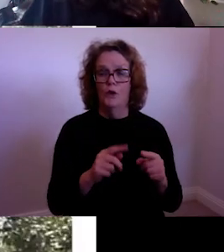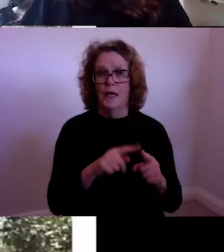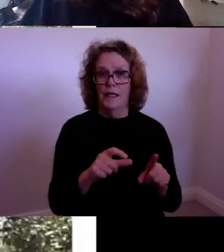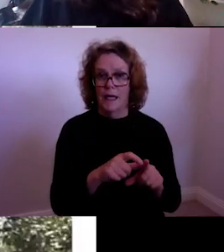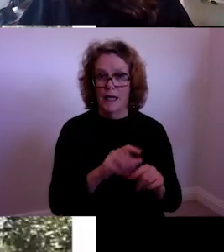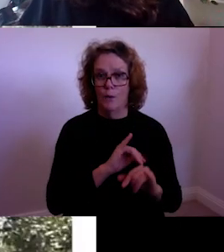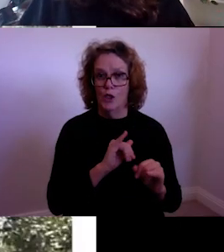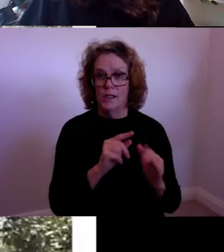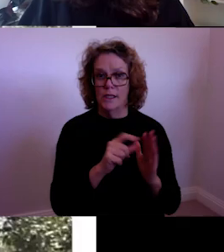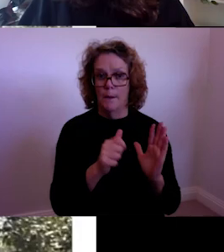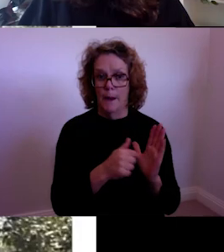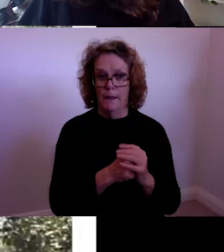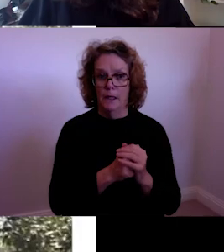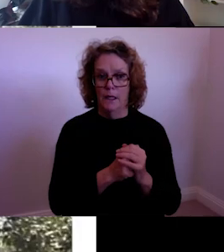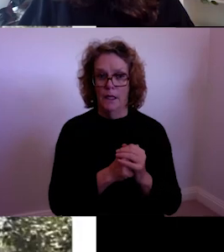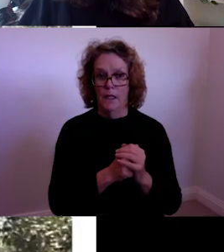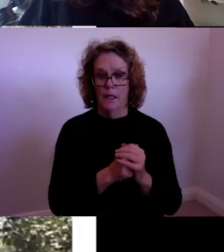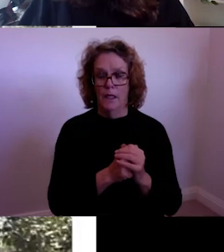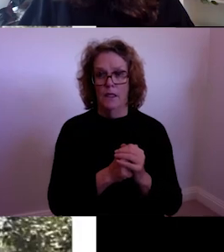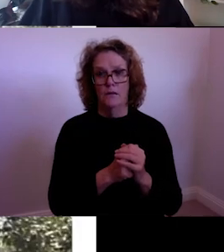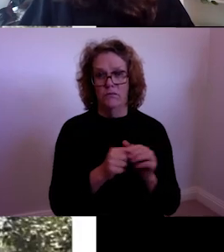for all of us.